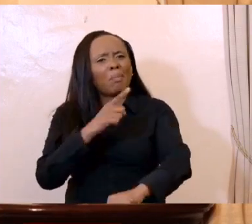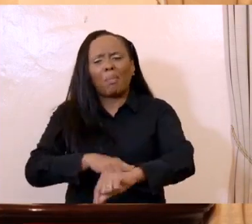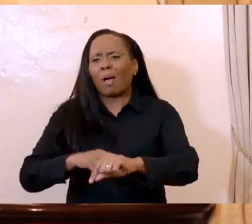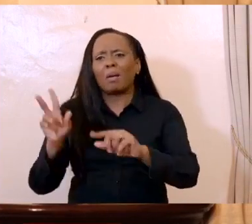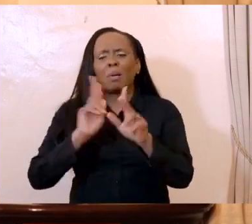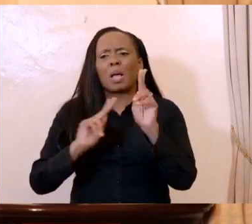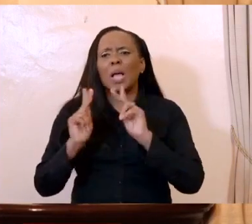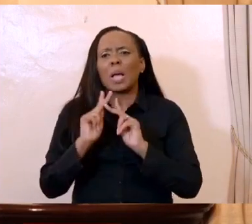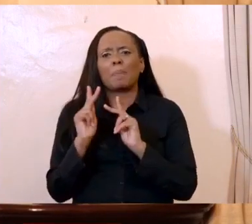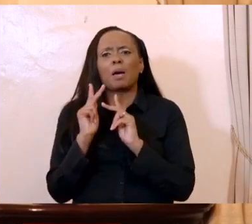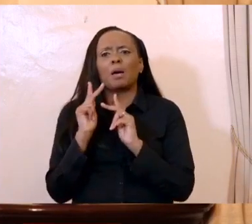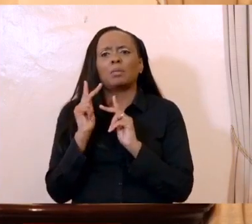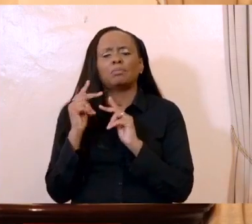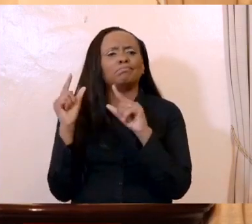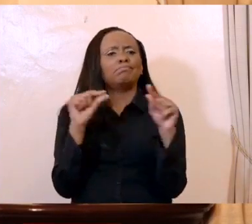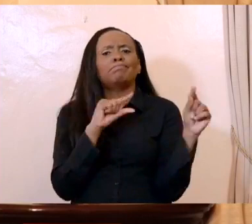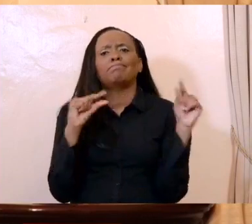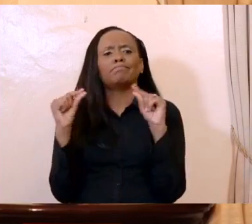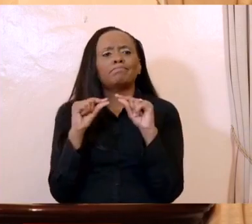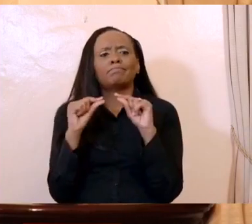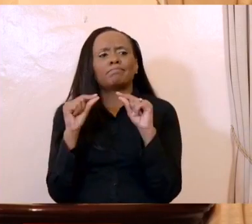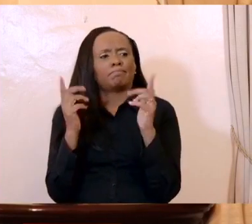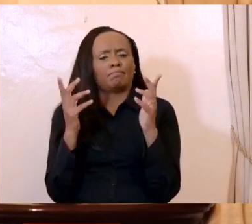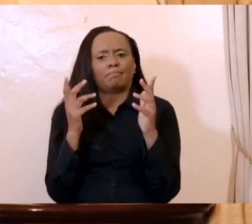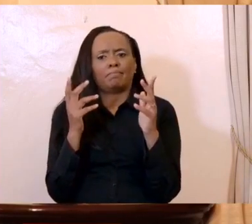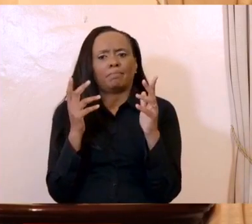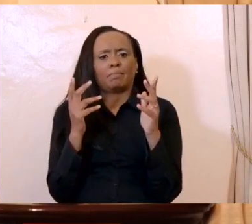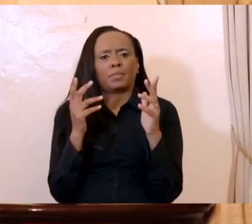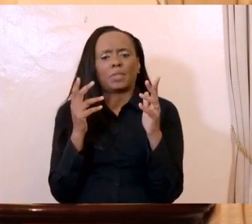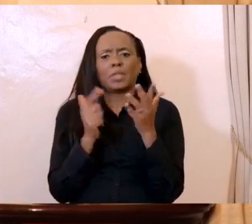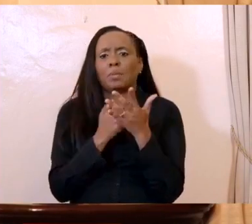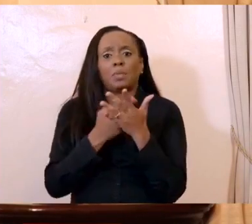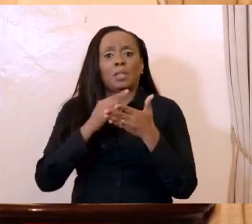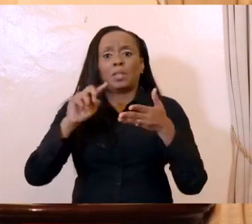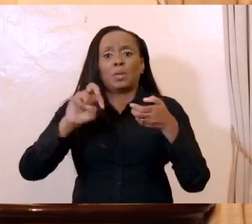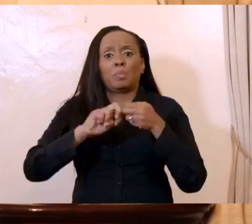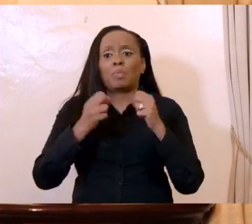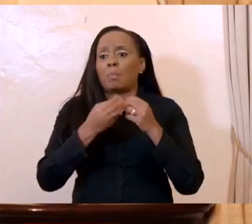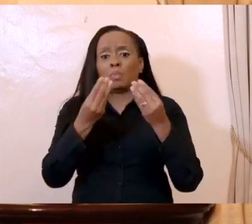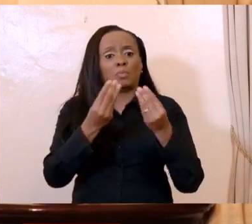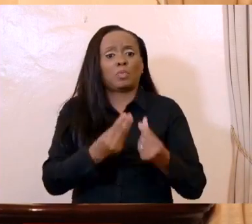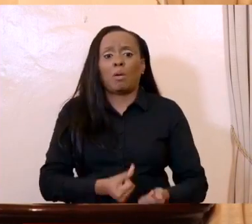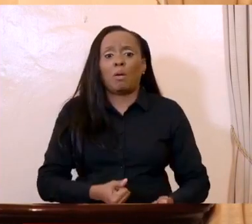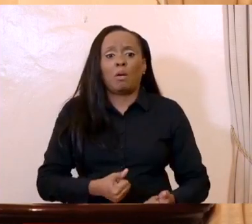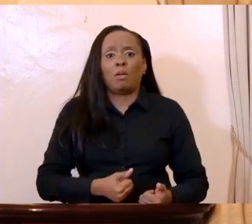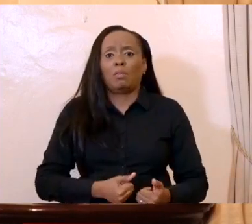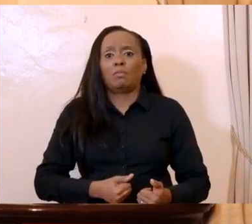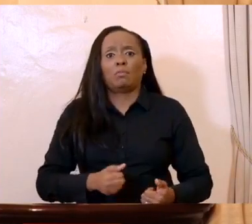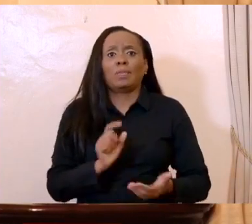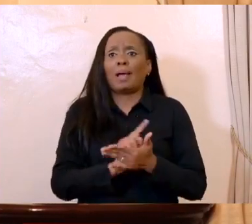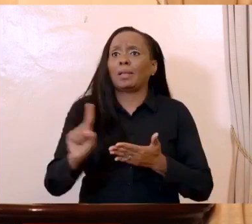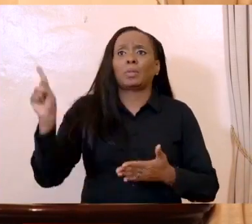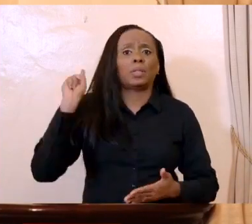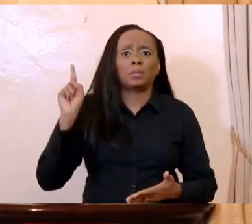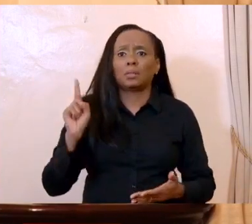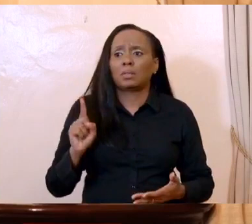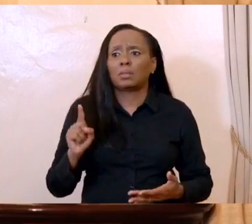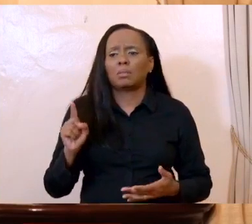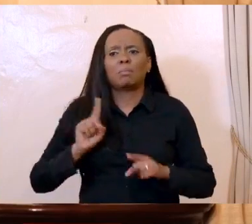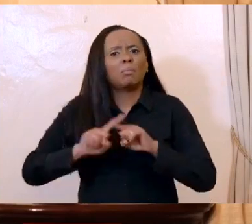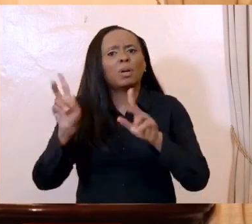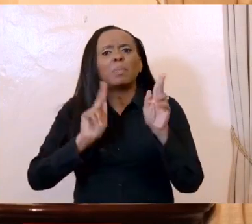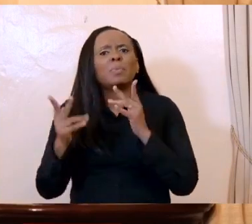time that purported to raise issues that were addressed 5, 6, 7, 8 days before. So